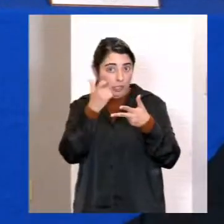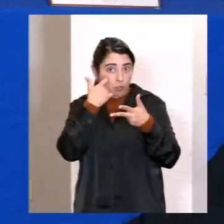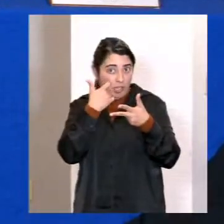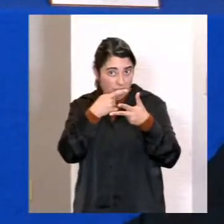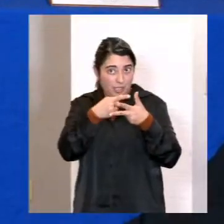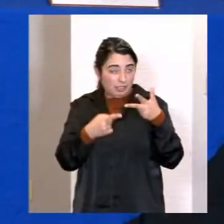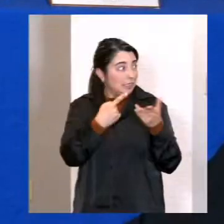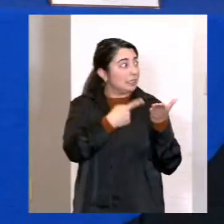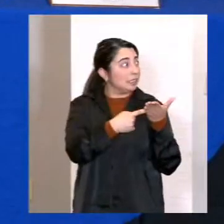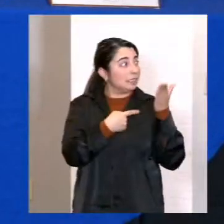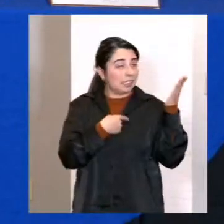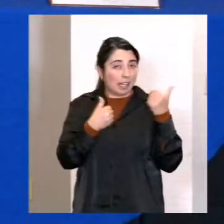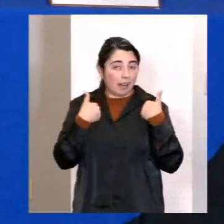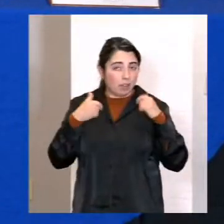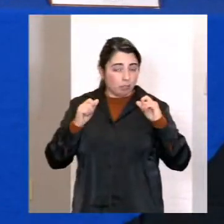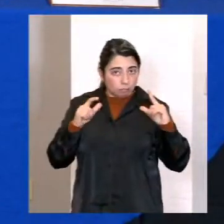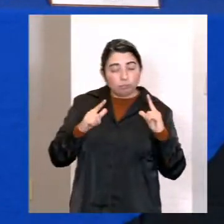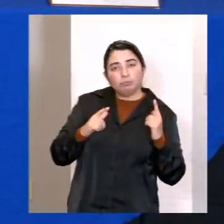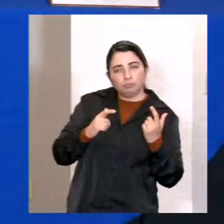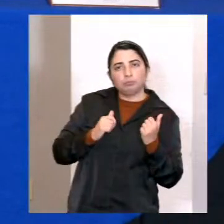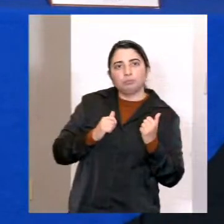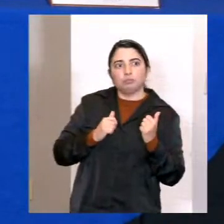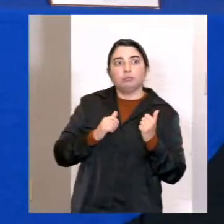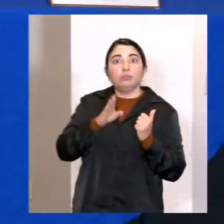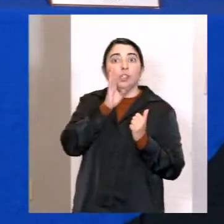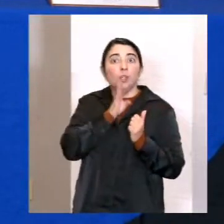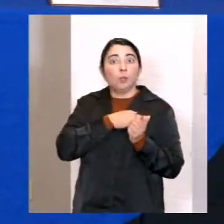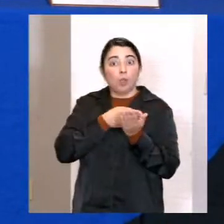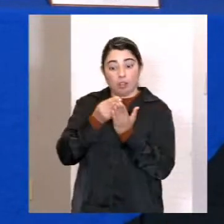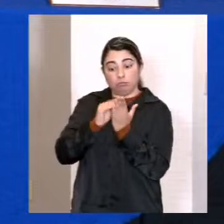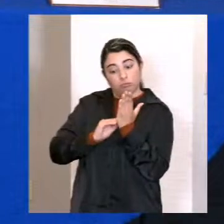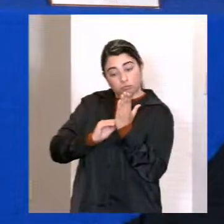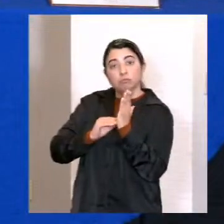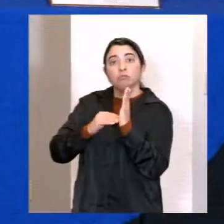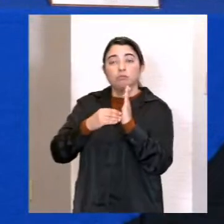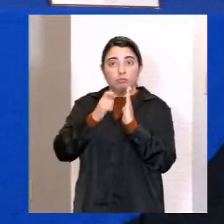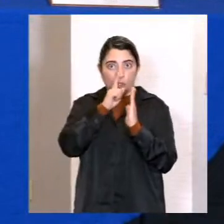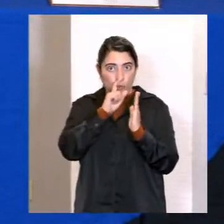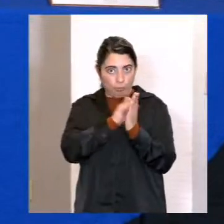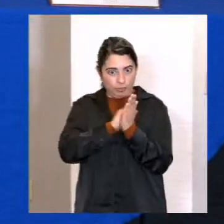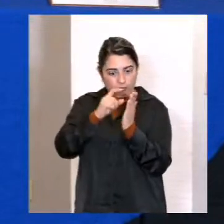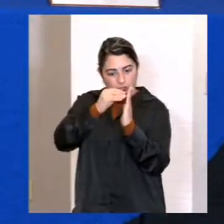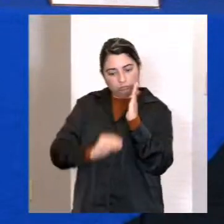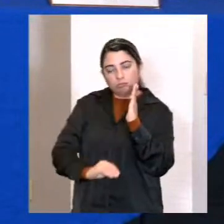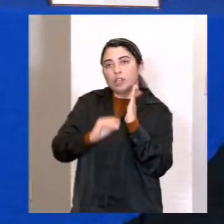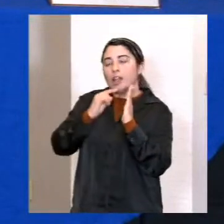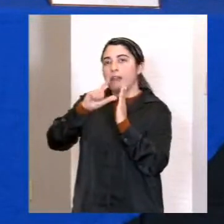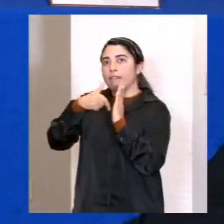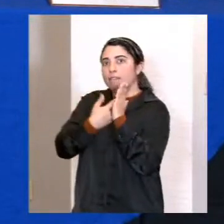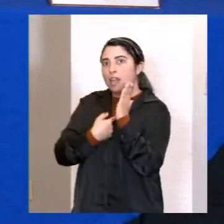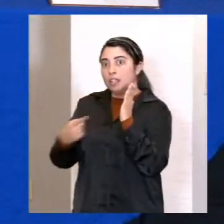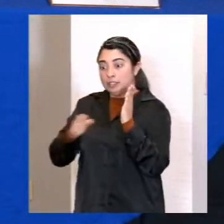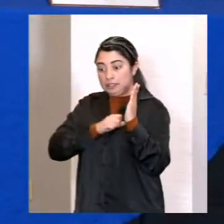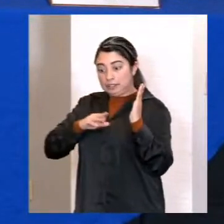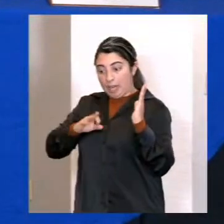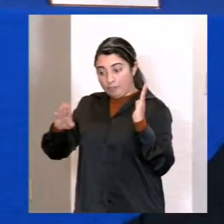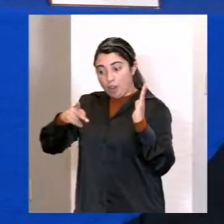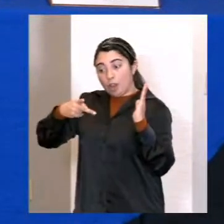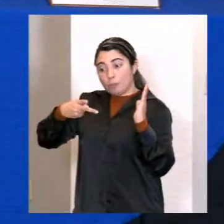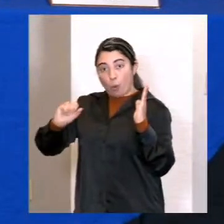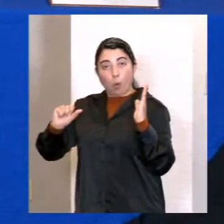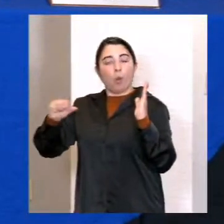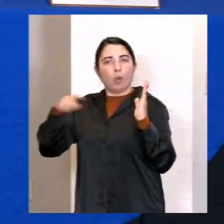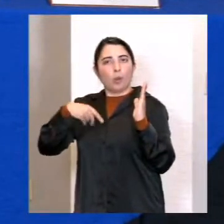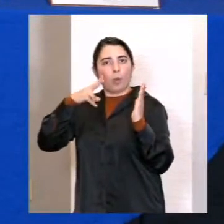above will be transcribed and also summarized by Port Authority staff and retained by the